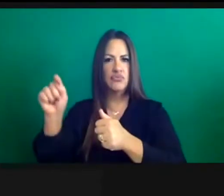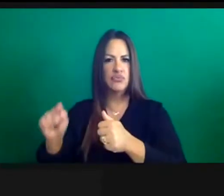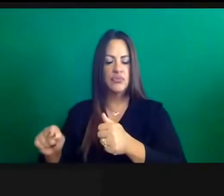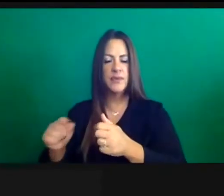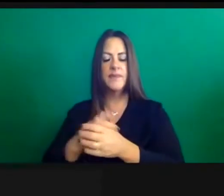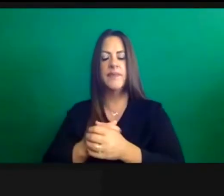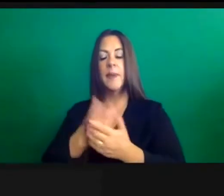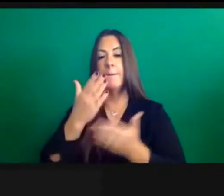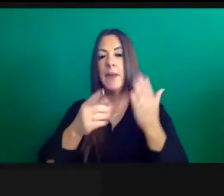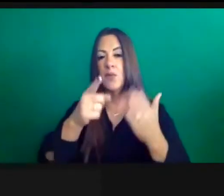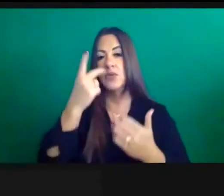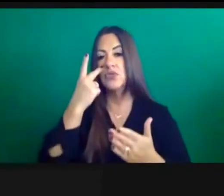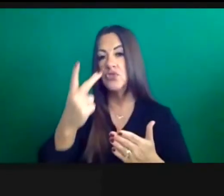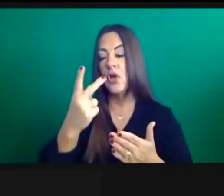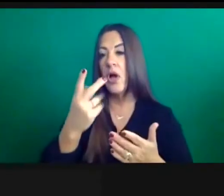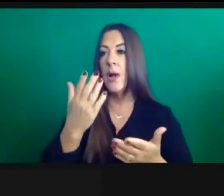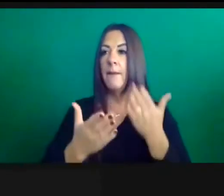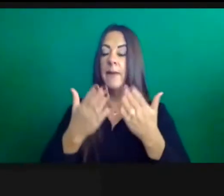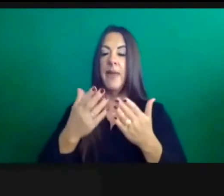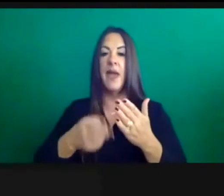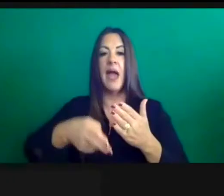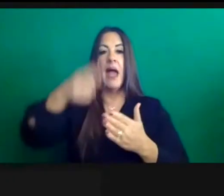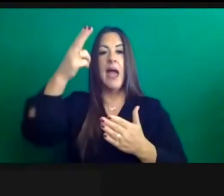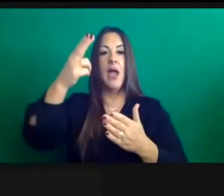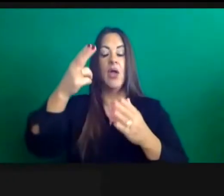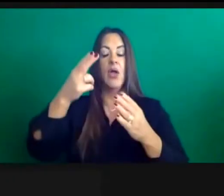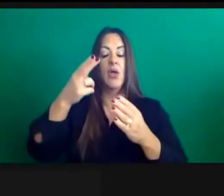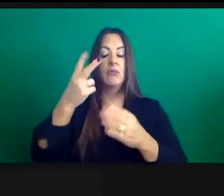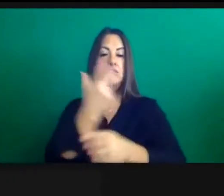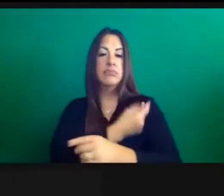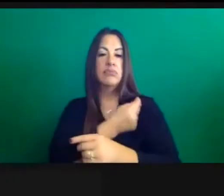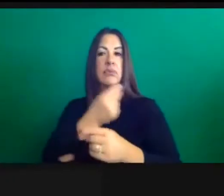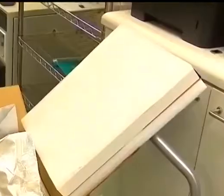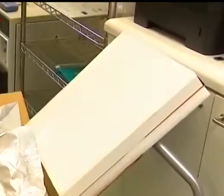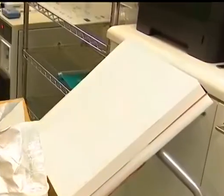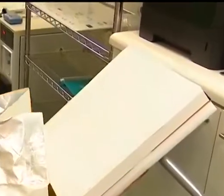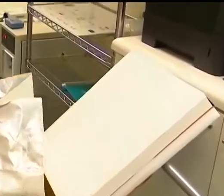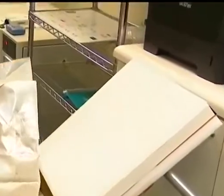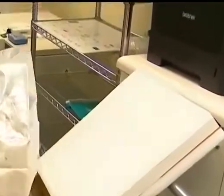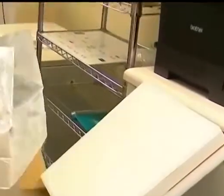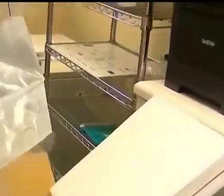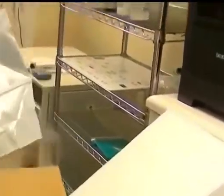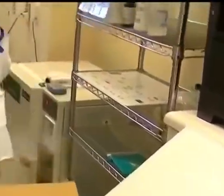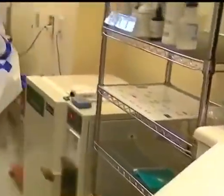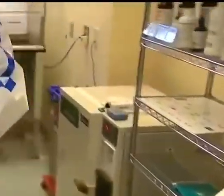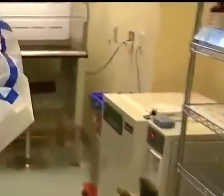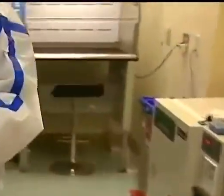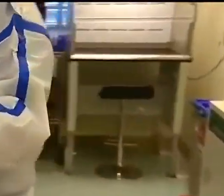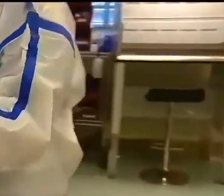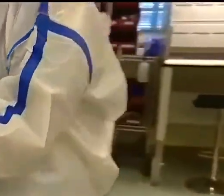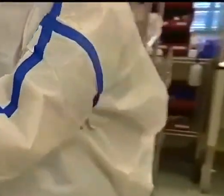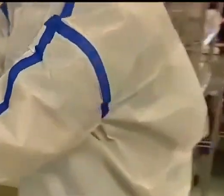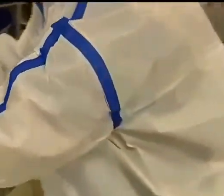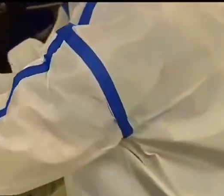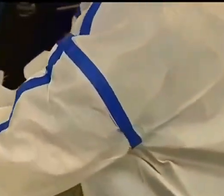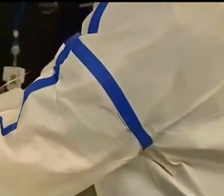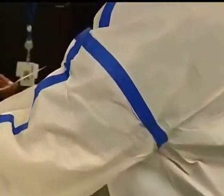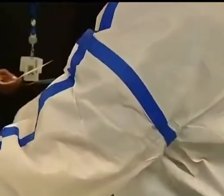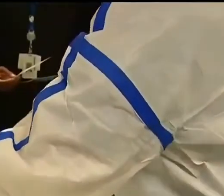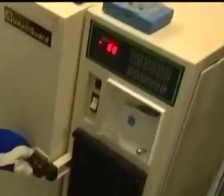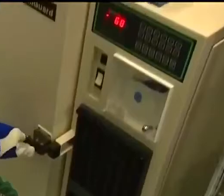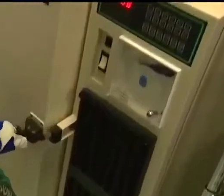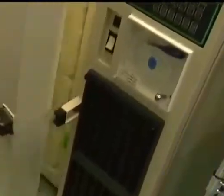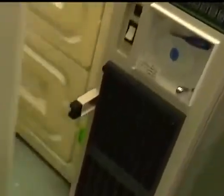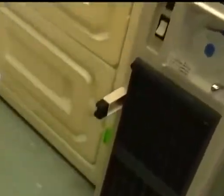have seen a higher proportion of doses going to that county. Dr. Galley says the complexities of the vaccine rollout are